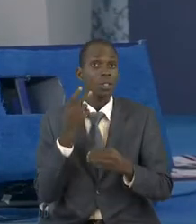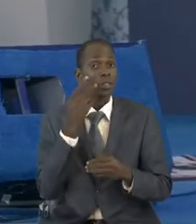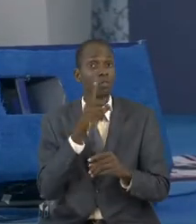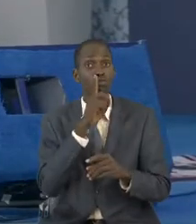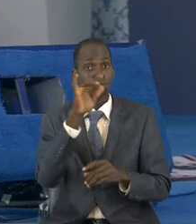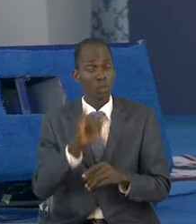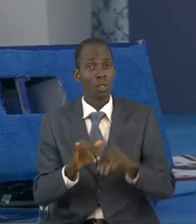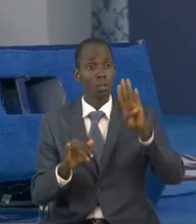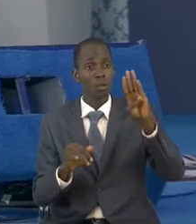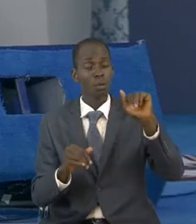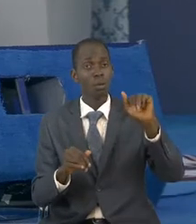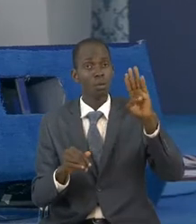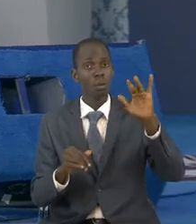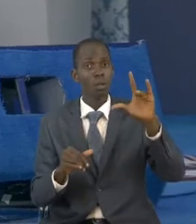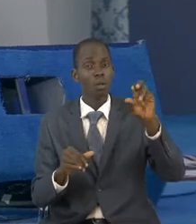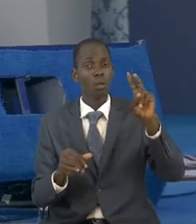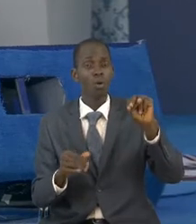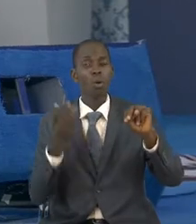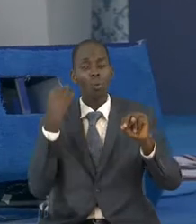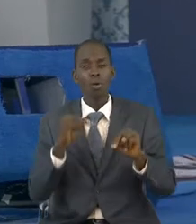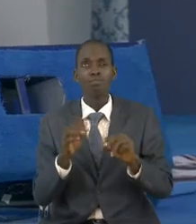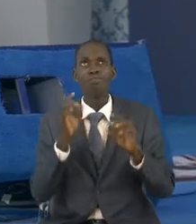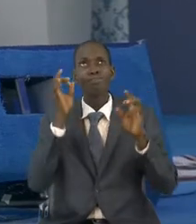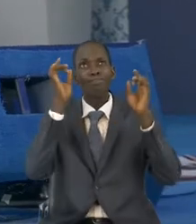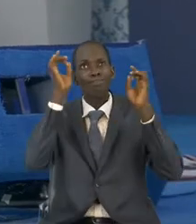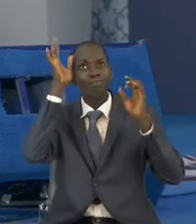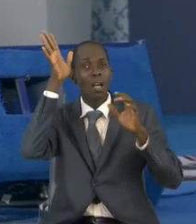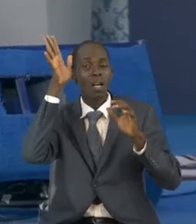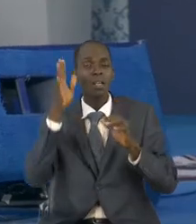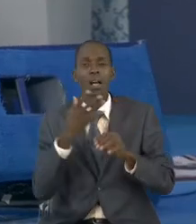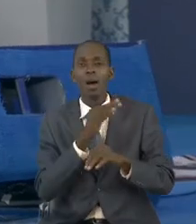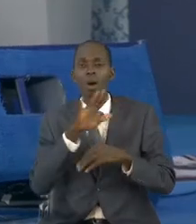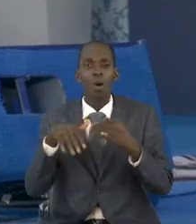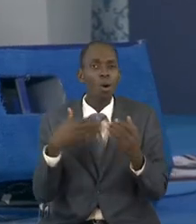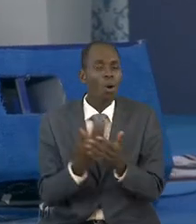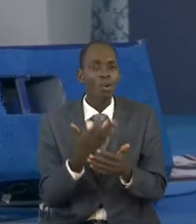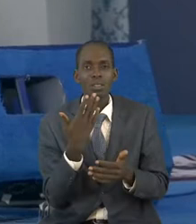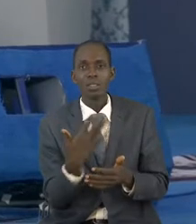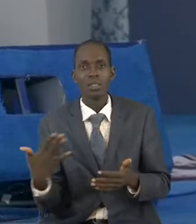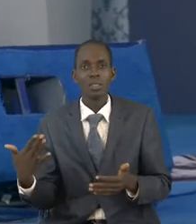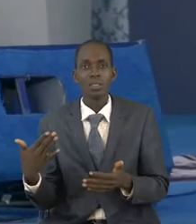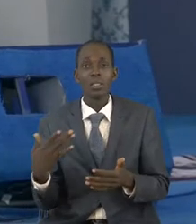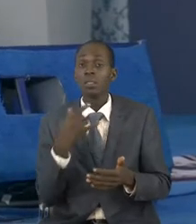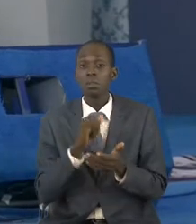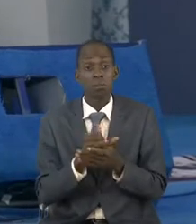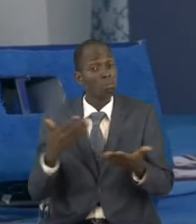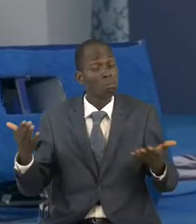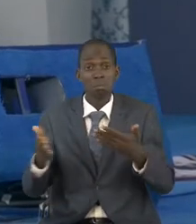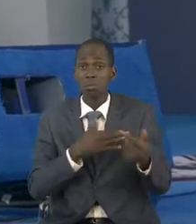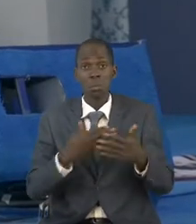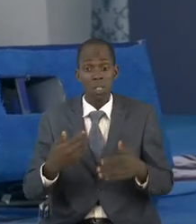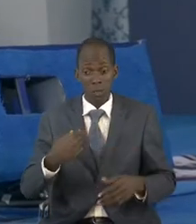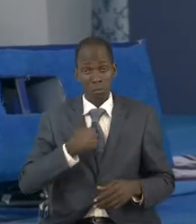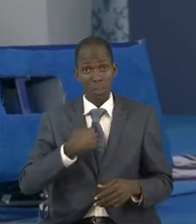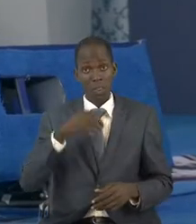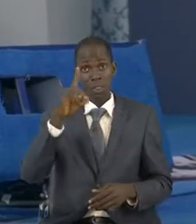terrible, Nebuchadnezzar was terrible, all the same, he said, this is me. I have only one life to live,